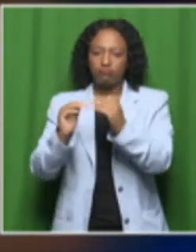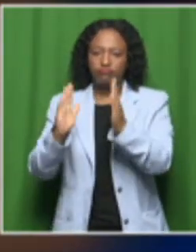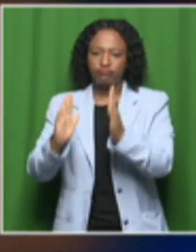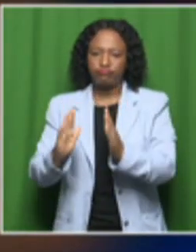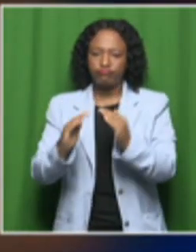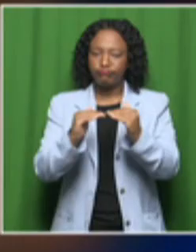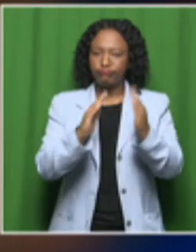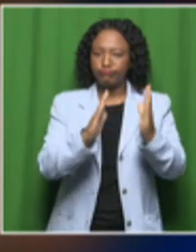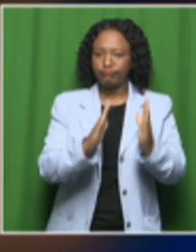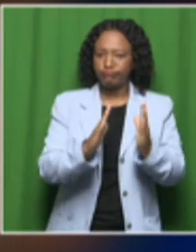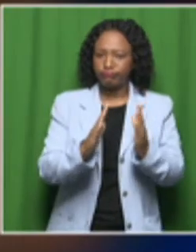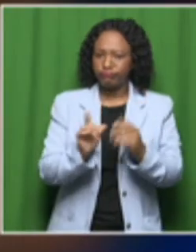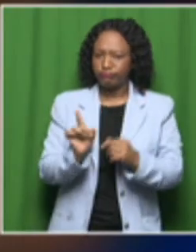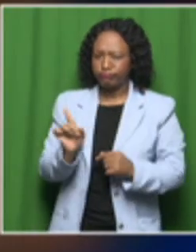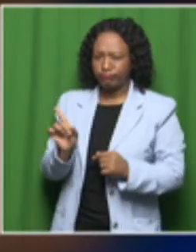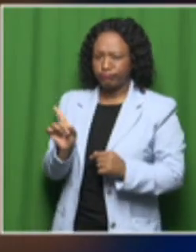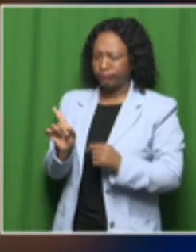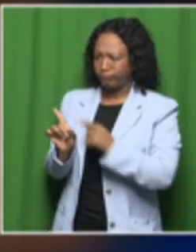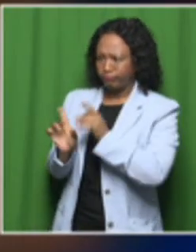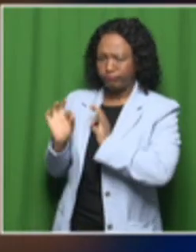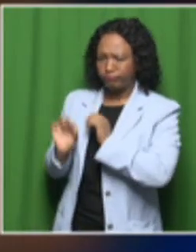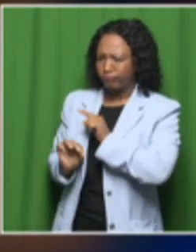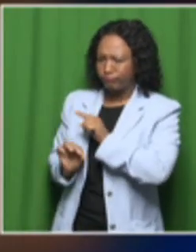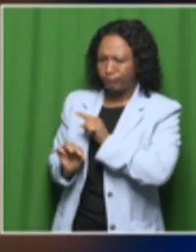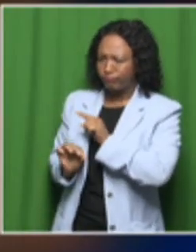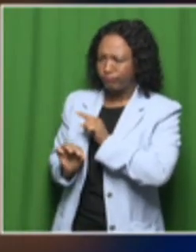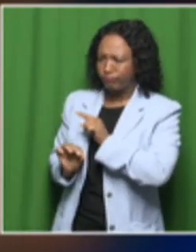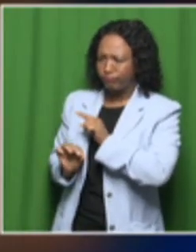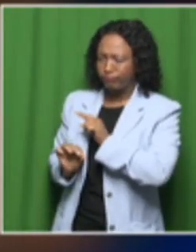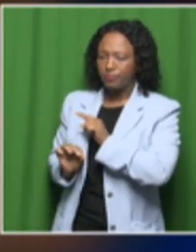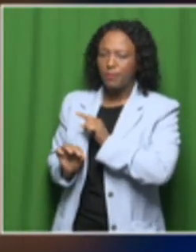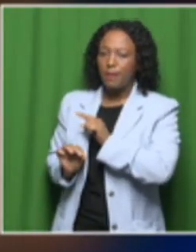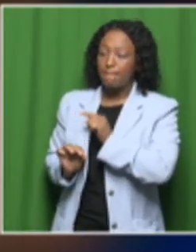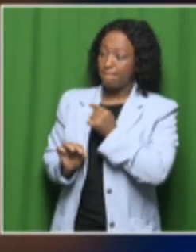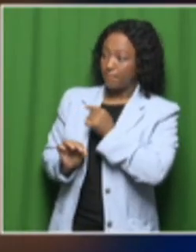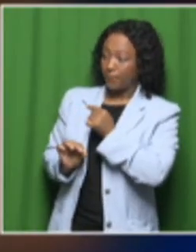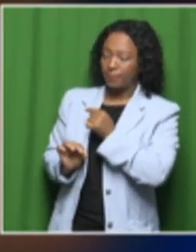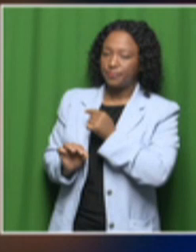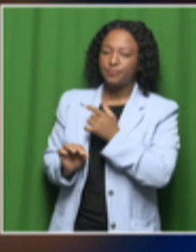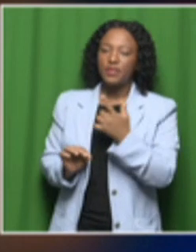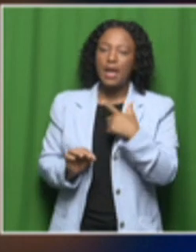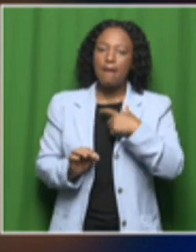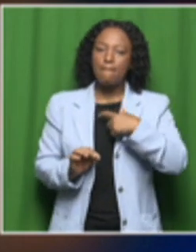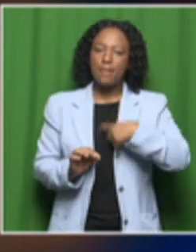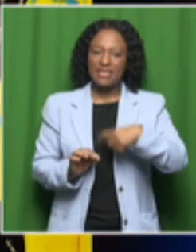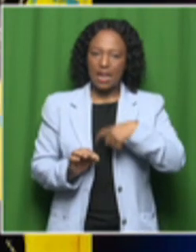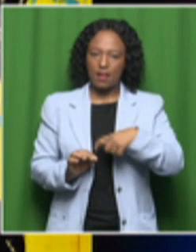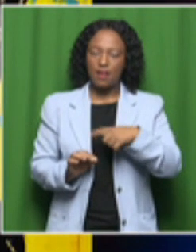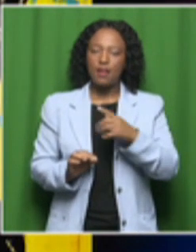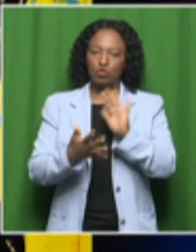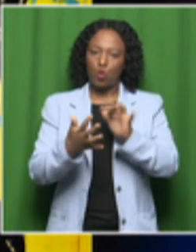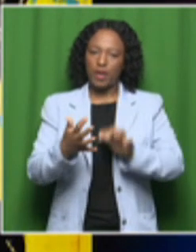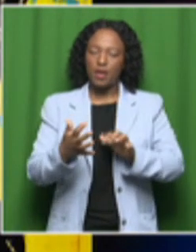had that would have shaped this. Actually, my body of work is inspired from my own personal story growing up in the squatter